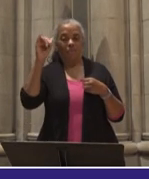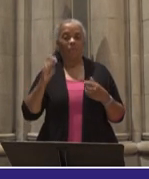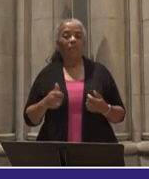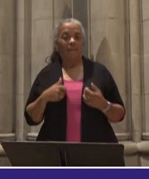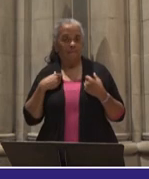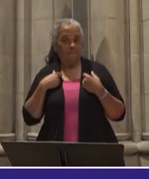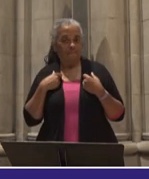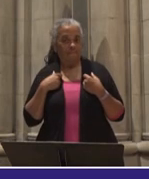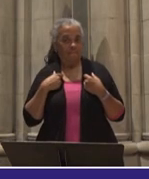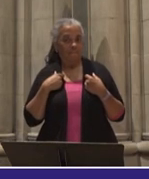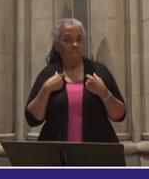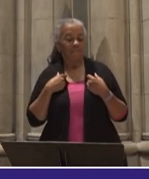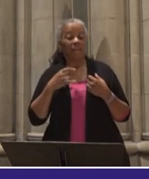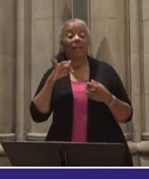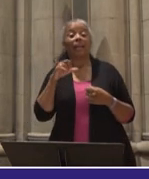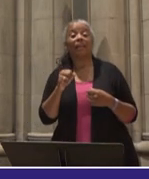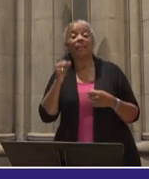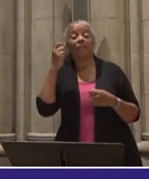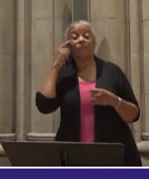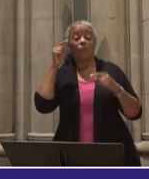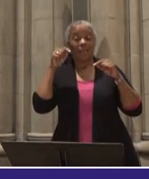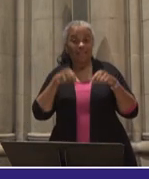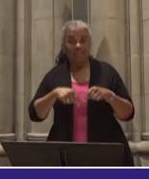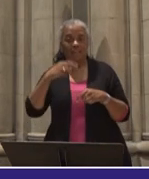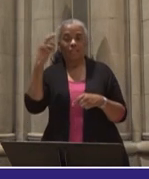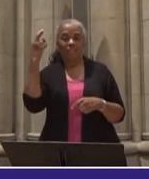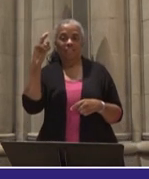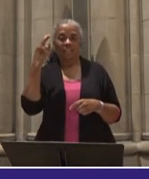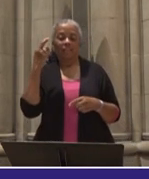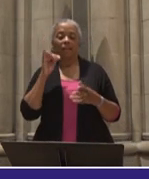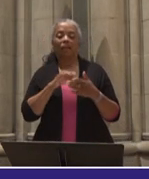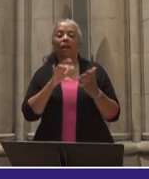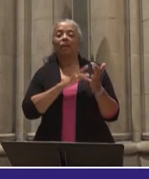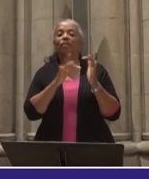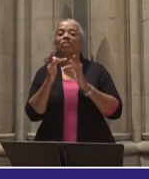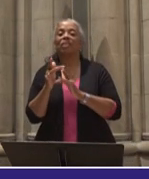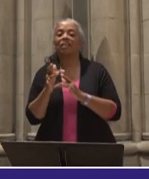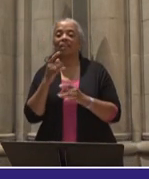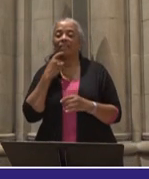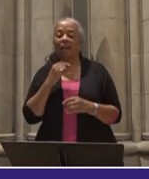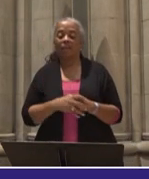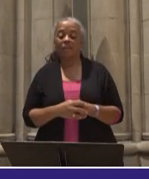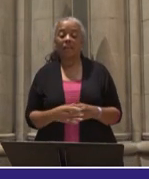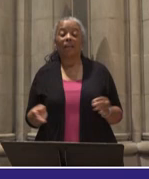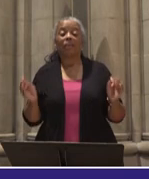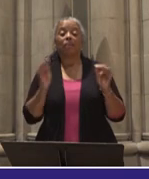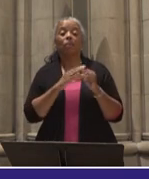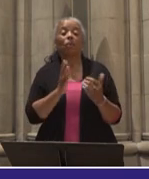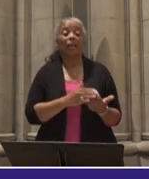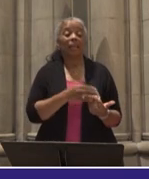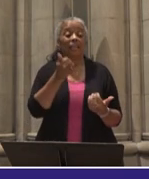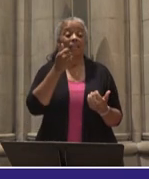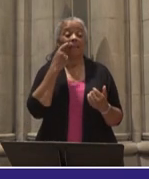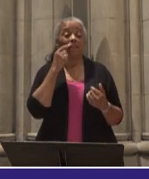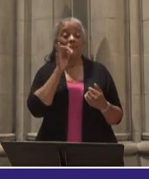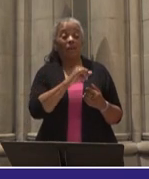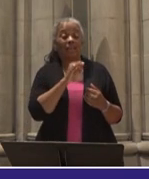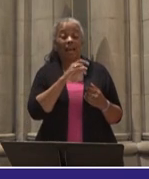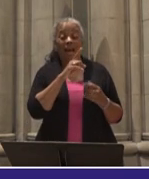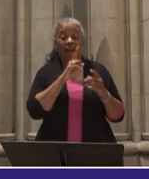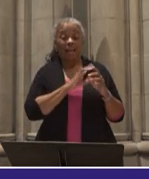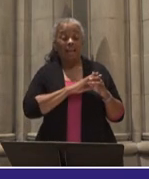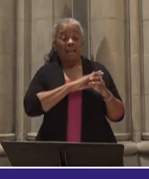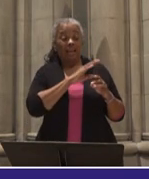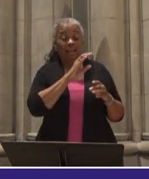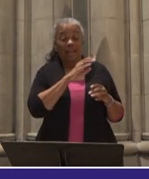life. It is for this reason that Jesus said it is easier for a camel to get through the eye